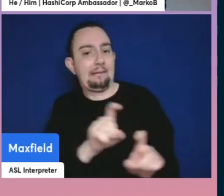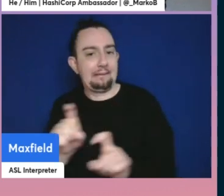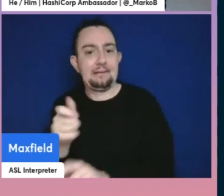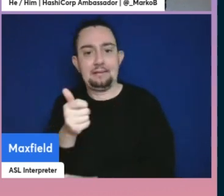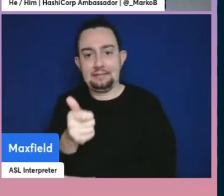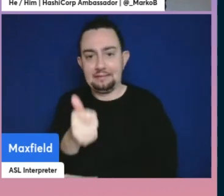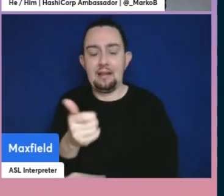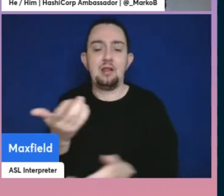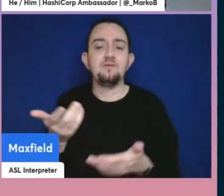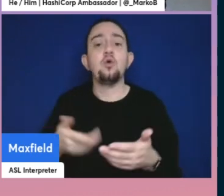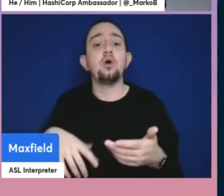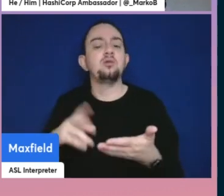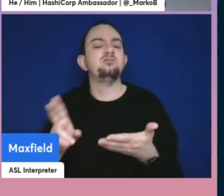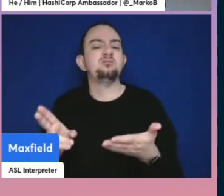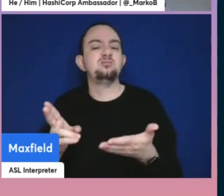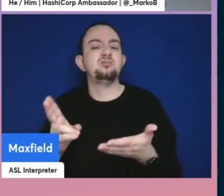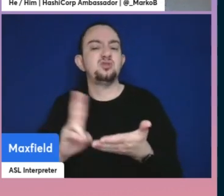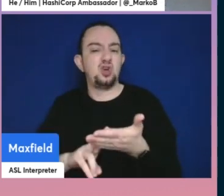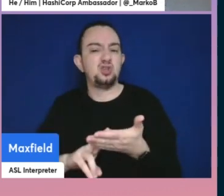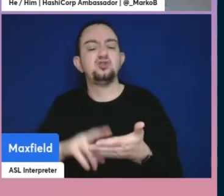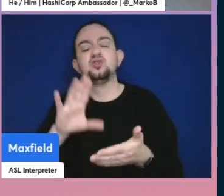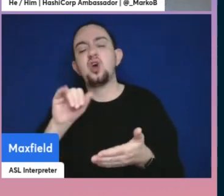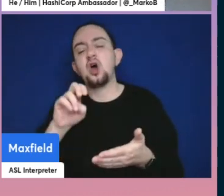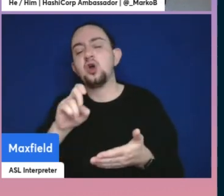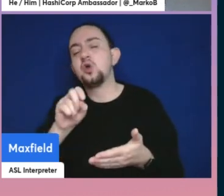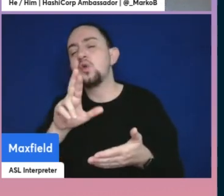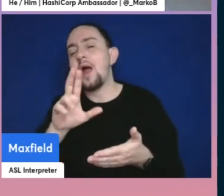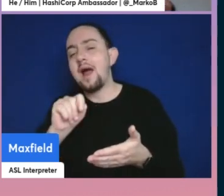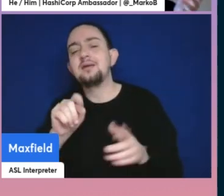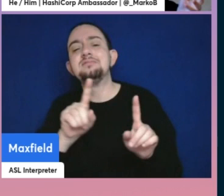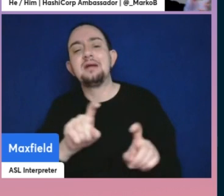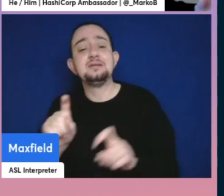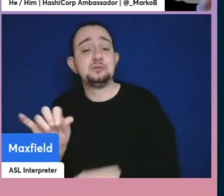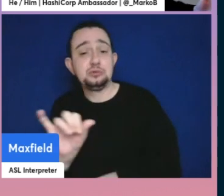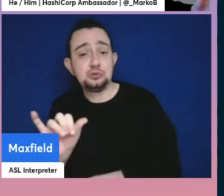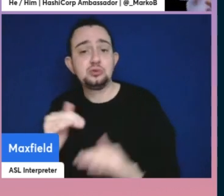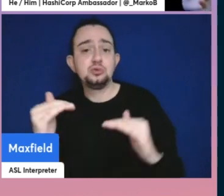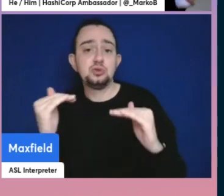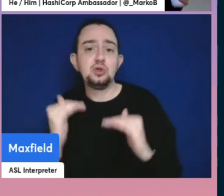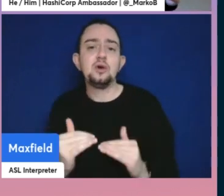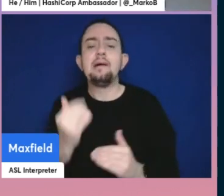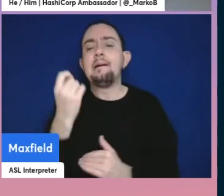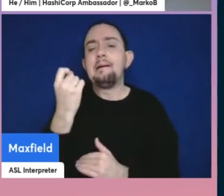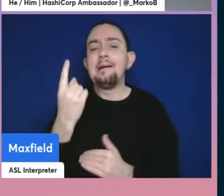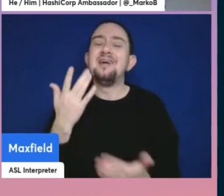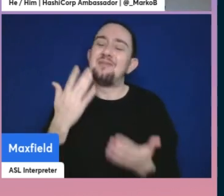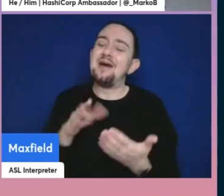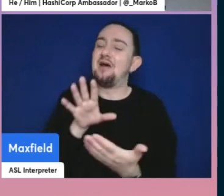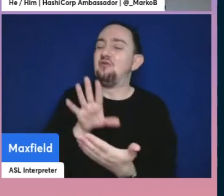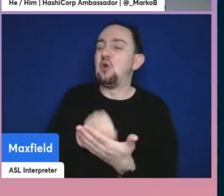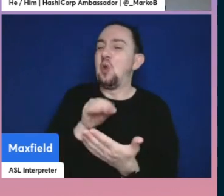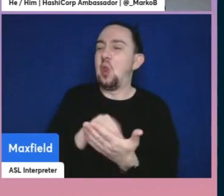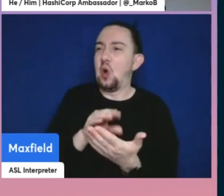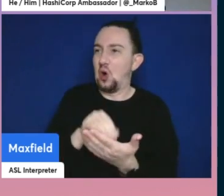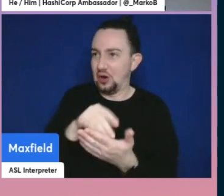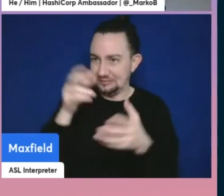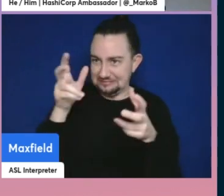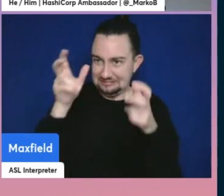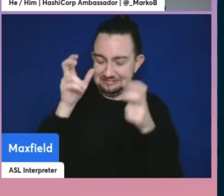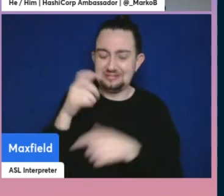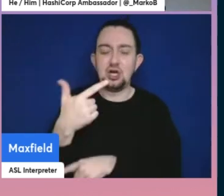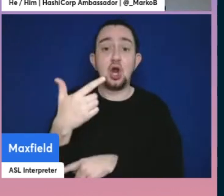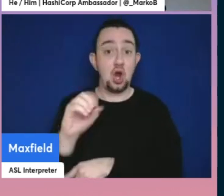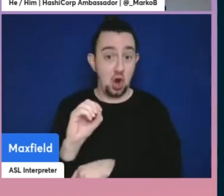for you. But maybe one of the downsides of that is you probably need to learn Go, which most of the people